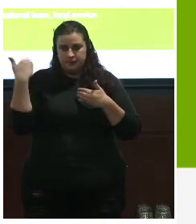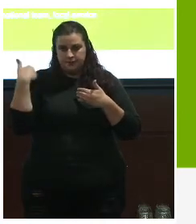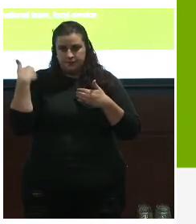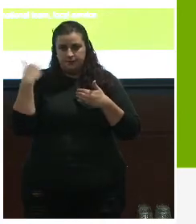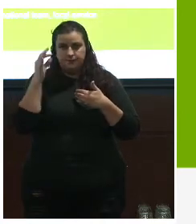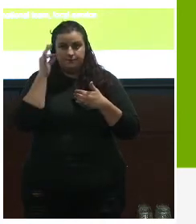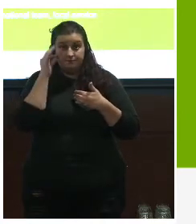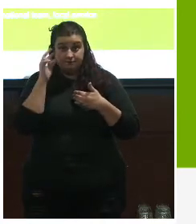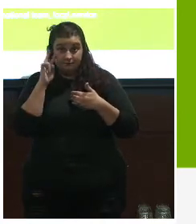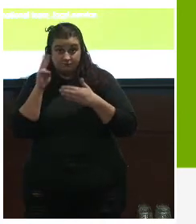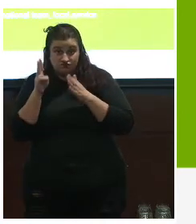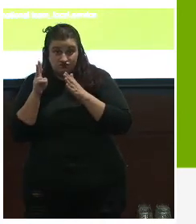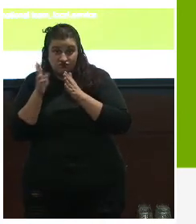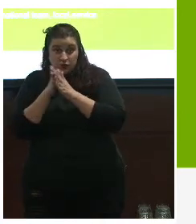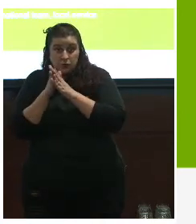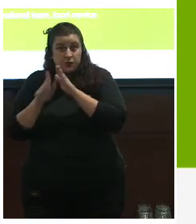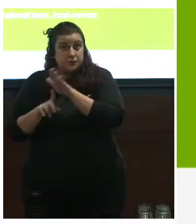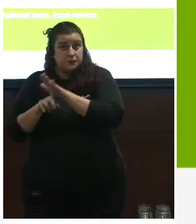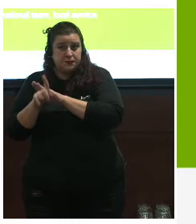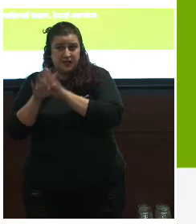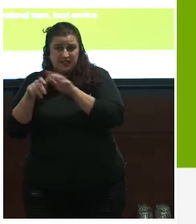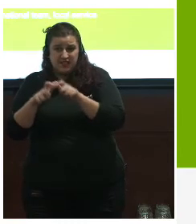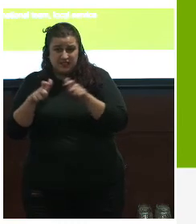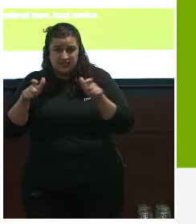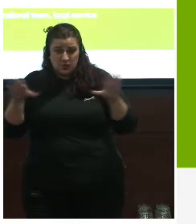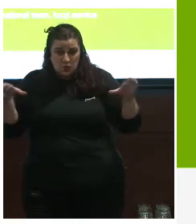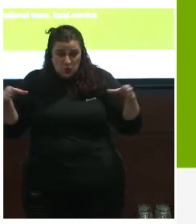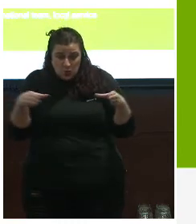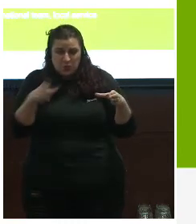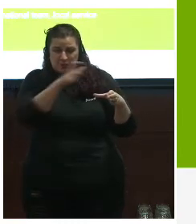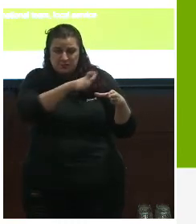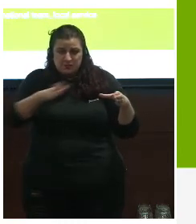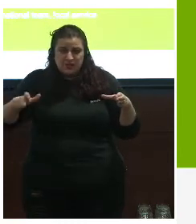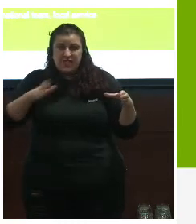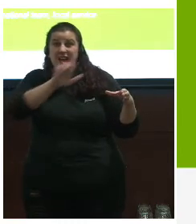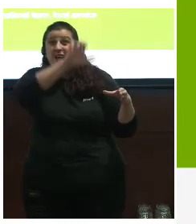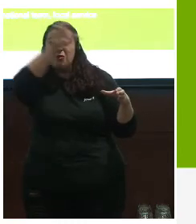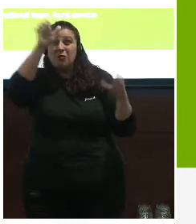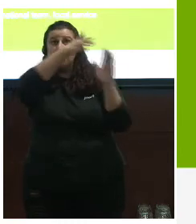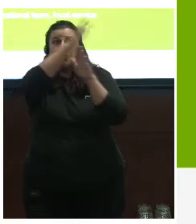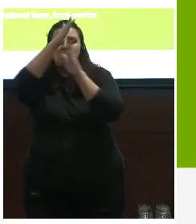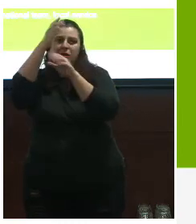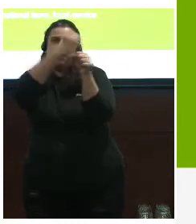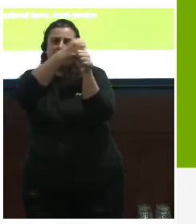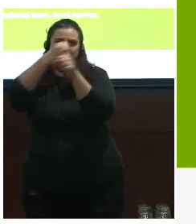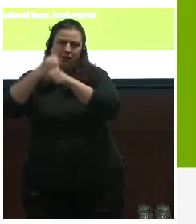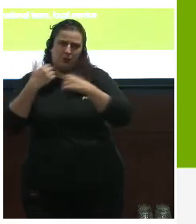whole group of people within Europe, all in one way or the other, related to accessible